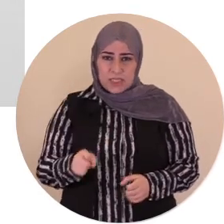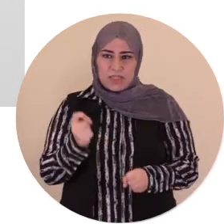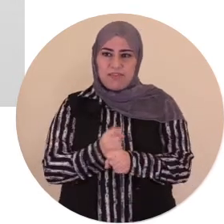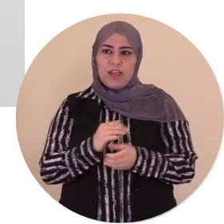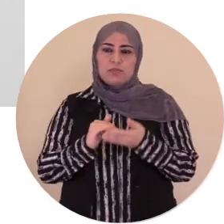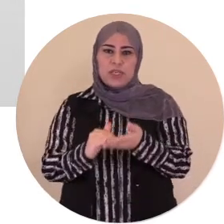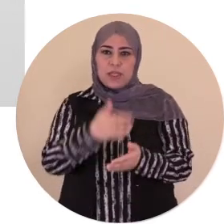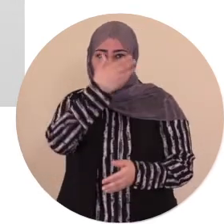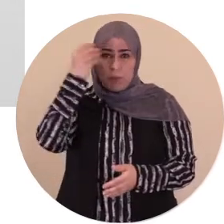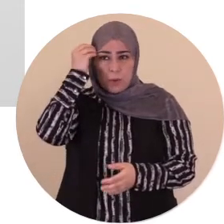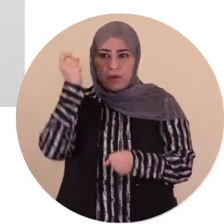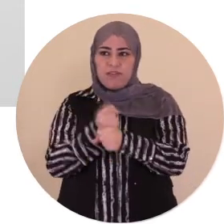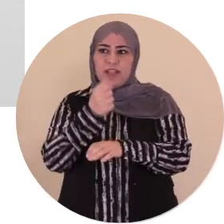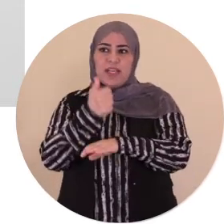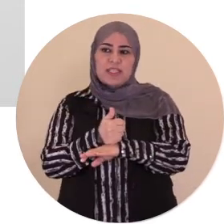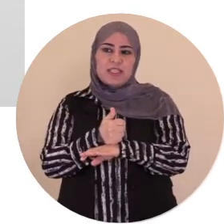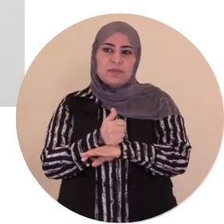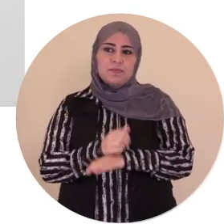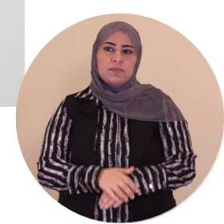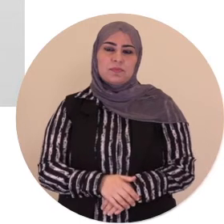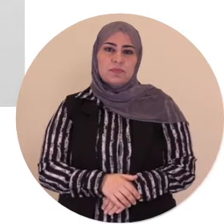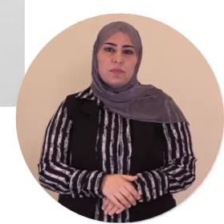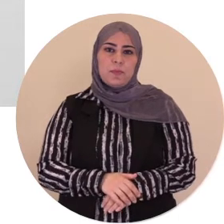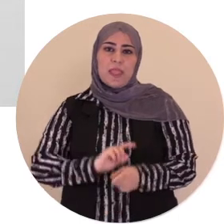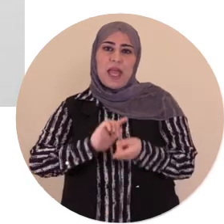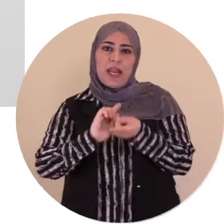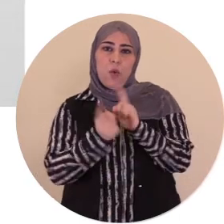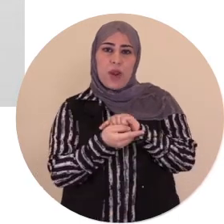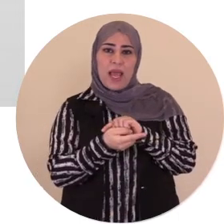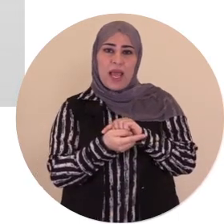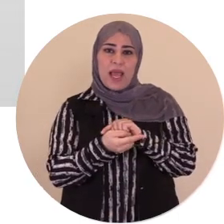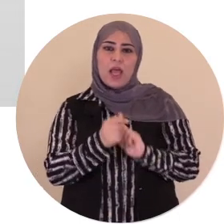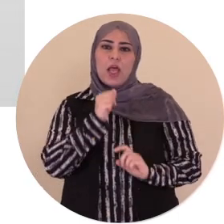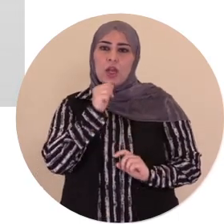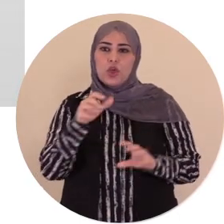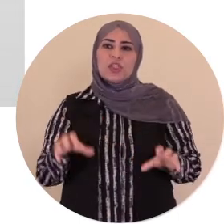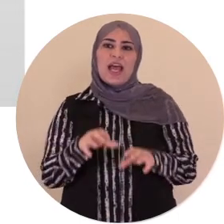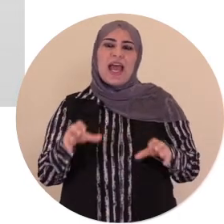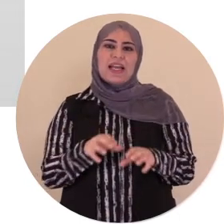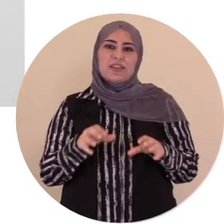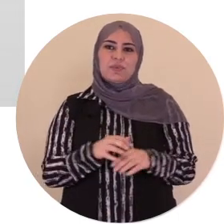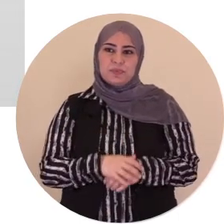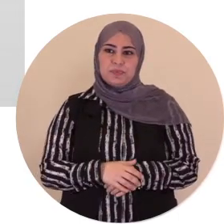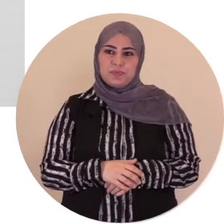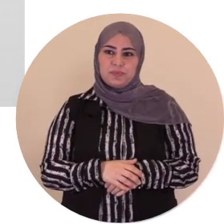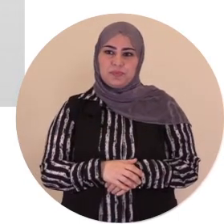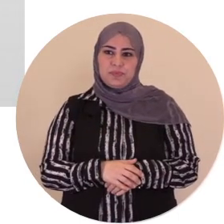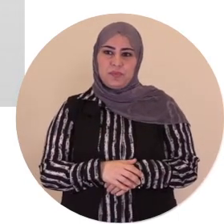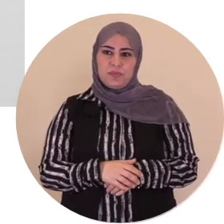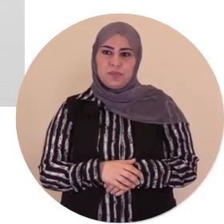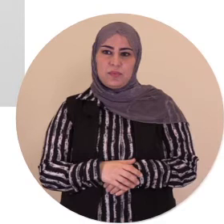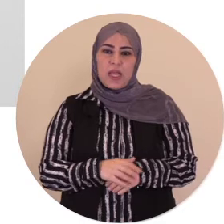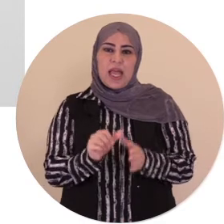to change it into passive. We start with the object, which is what? The rule